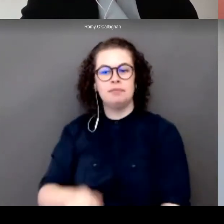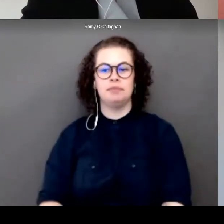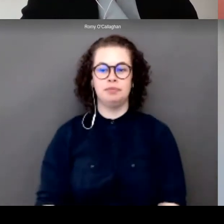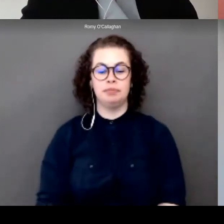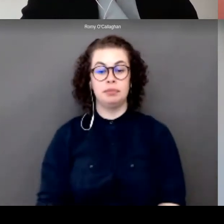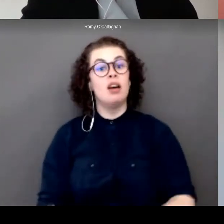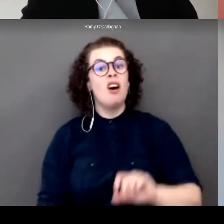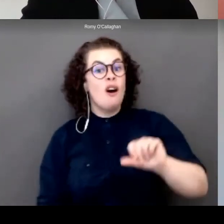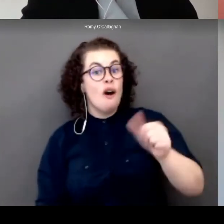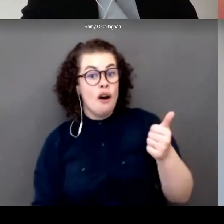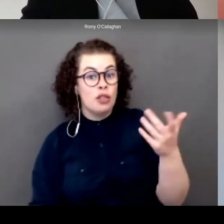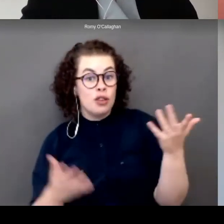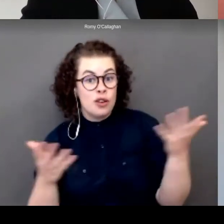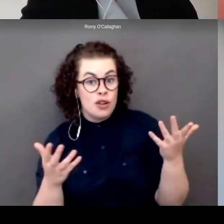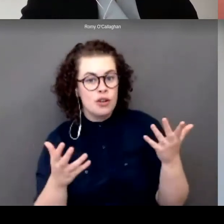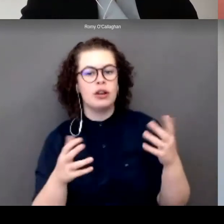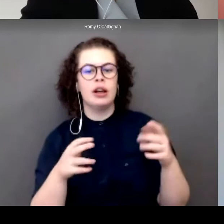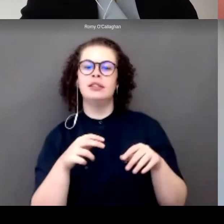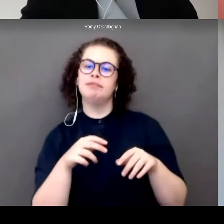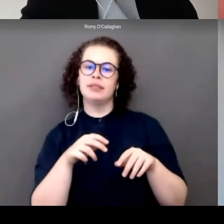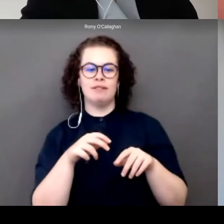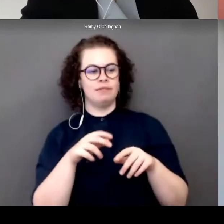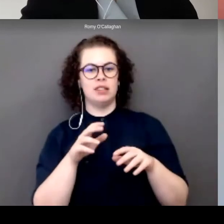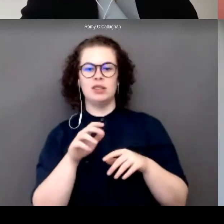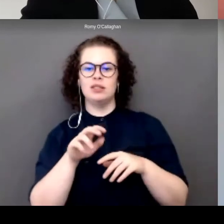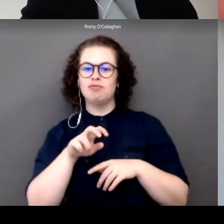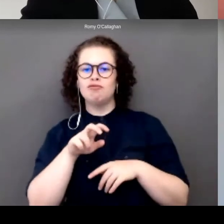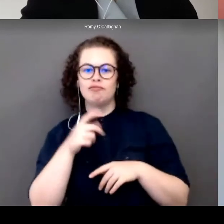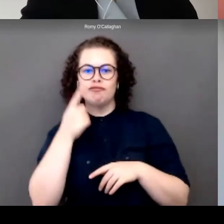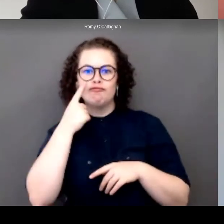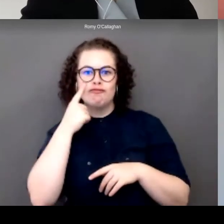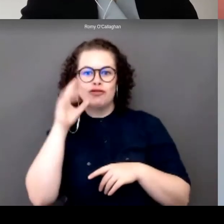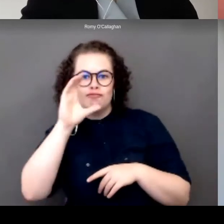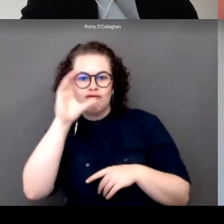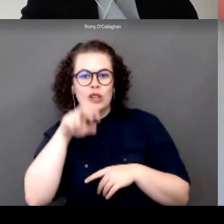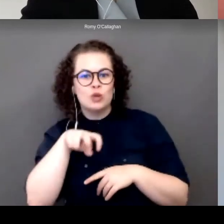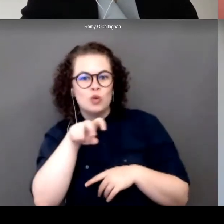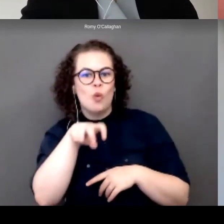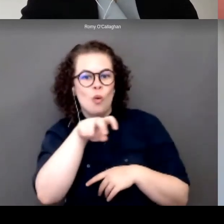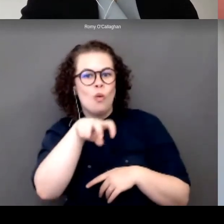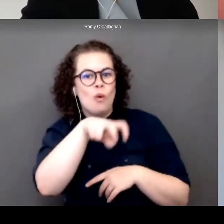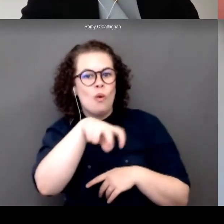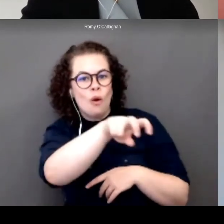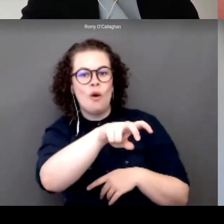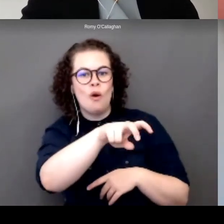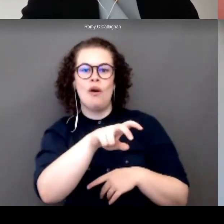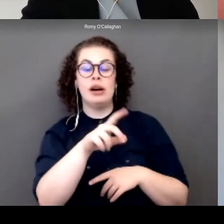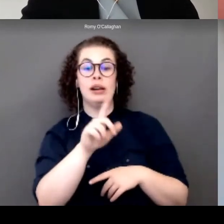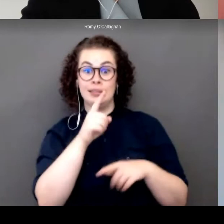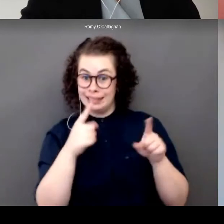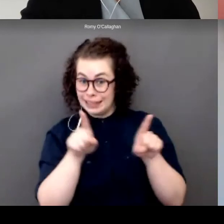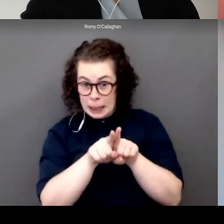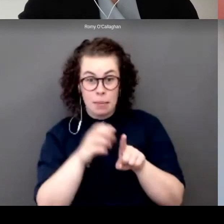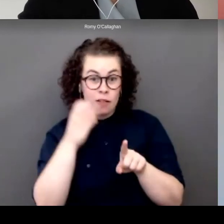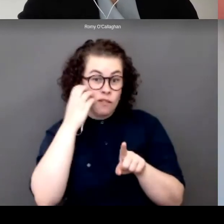a guided tour for the lost ambiences through the whole old bazaar. So we made an augmented reality